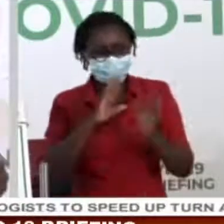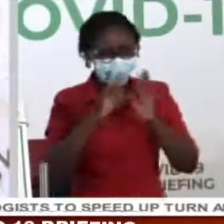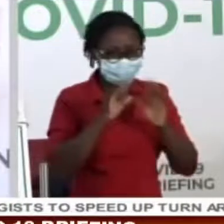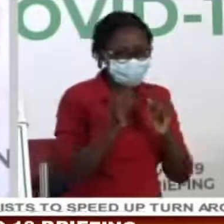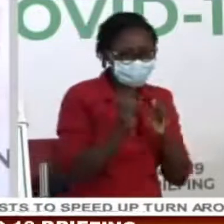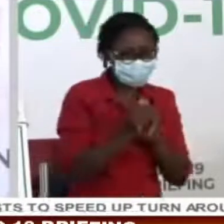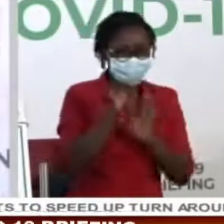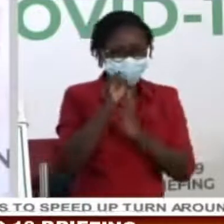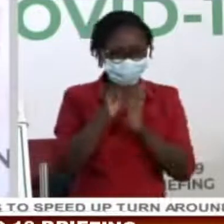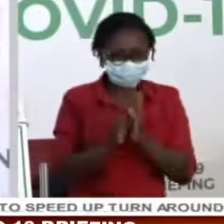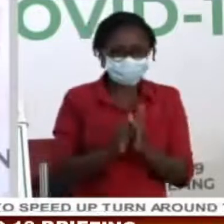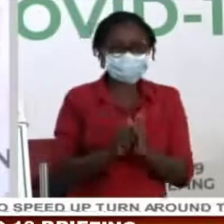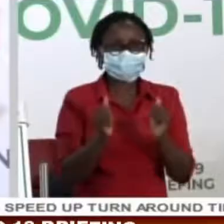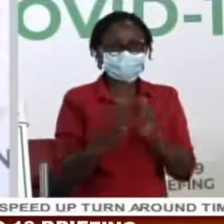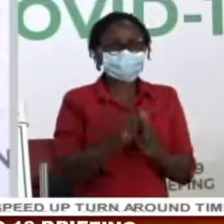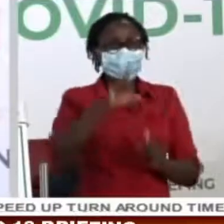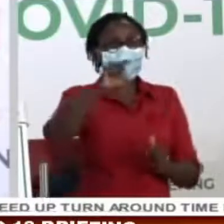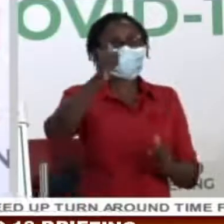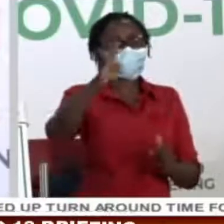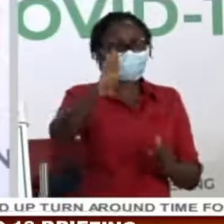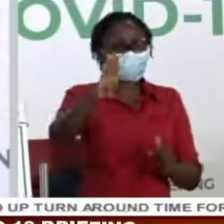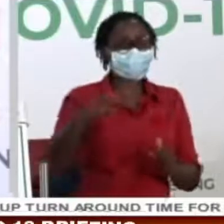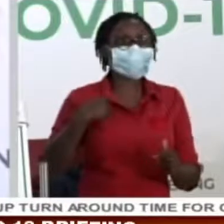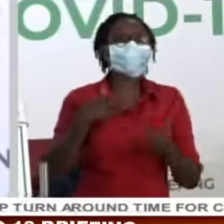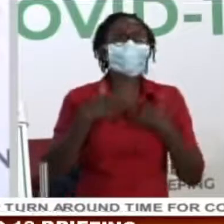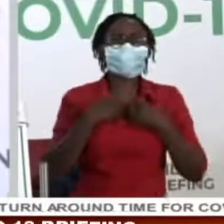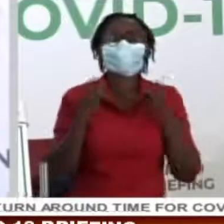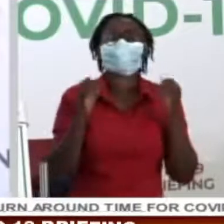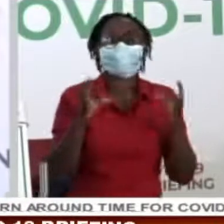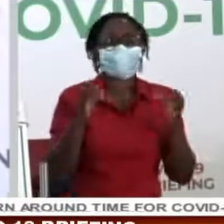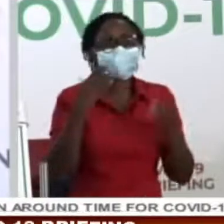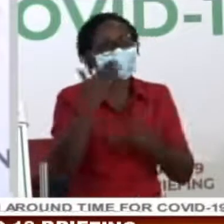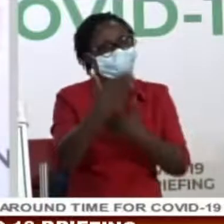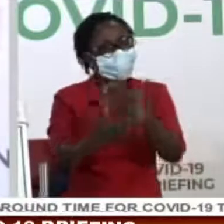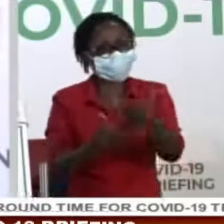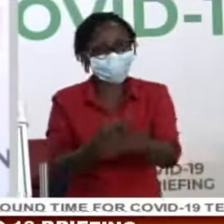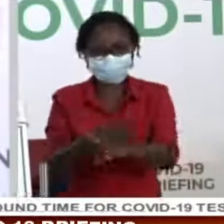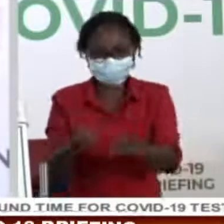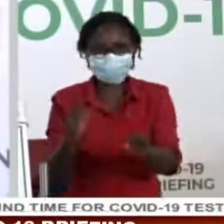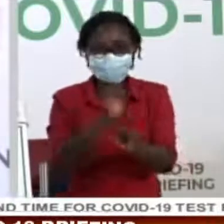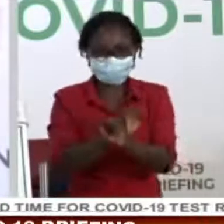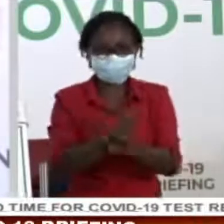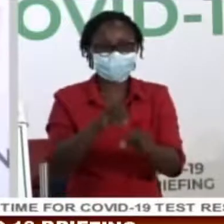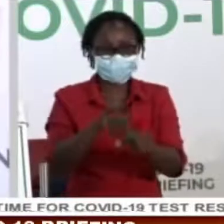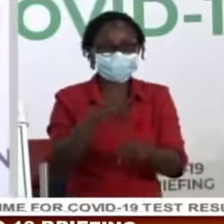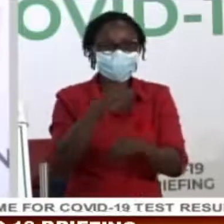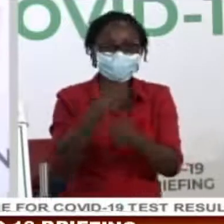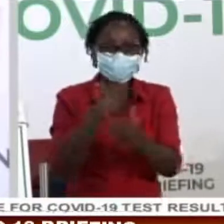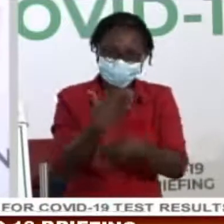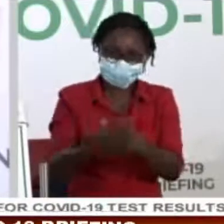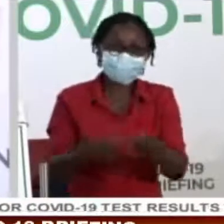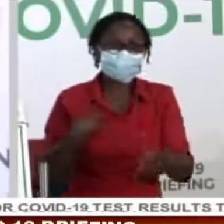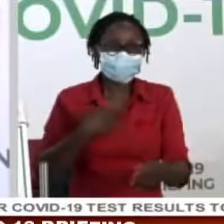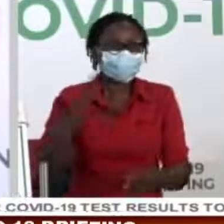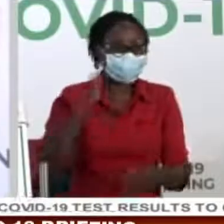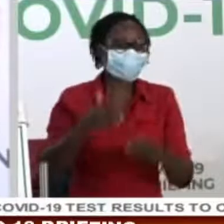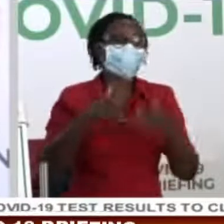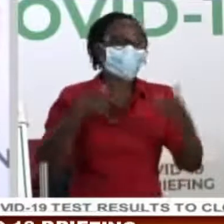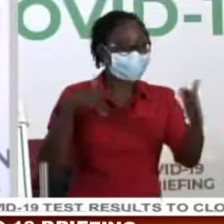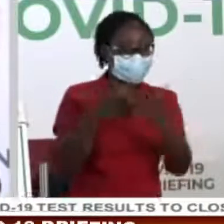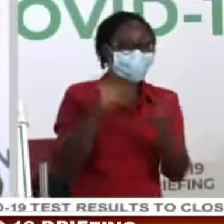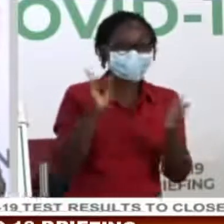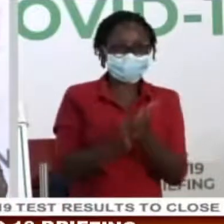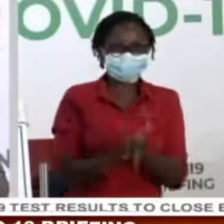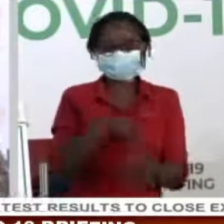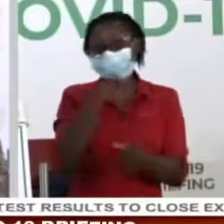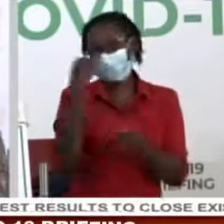laboratory. So there is a lot of process involved, but it's work in progress. We will definitely get there. Finally, I would